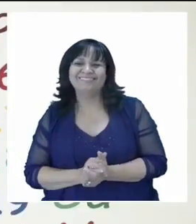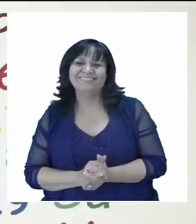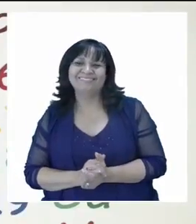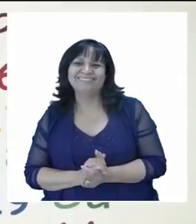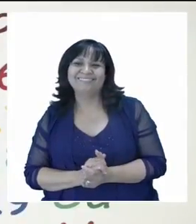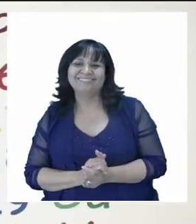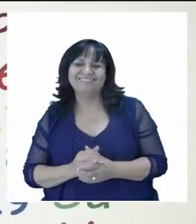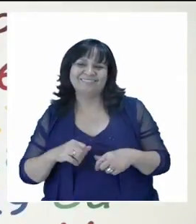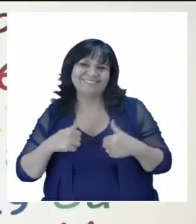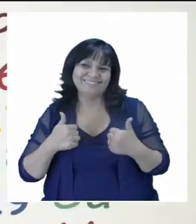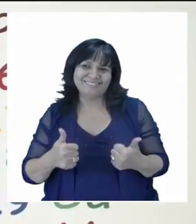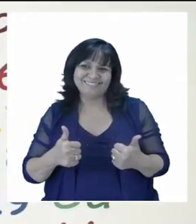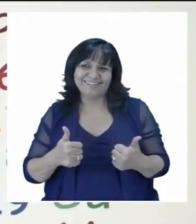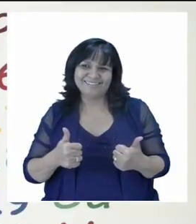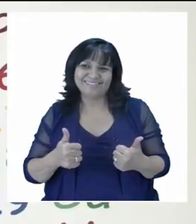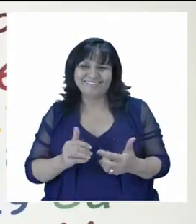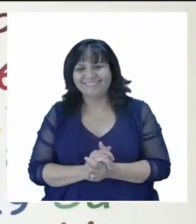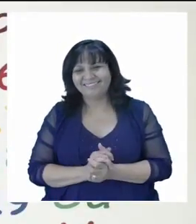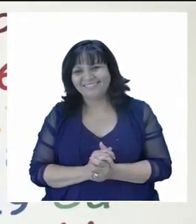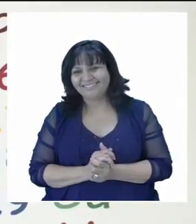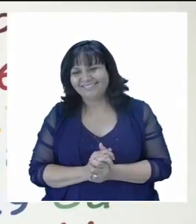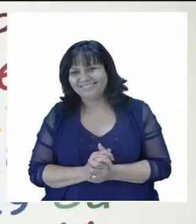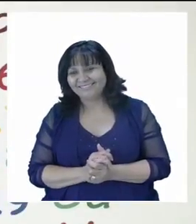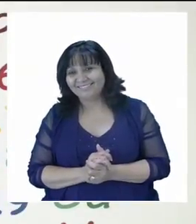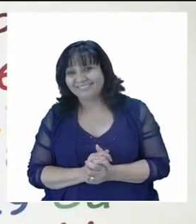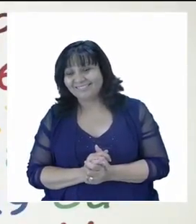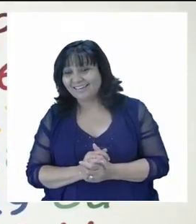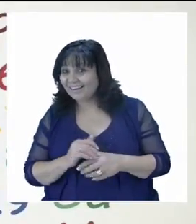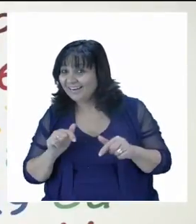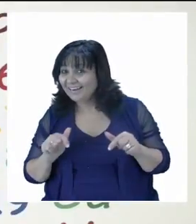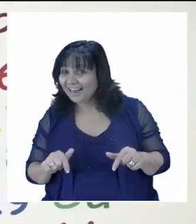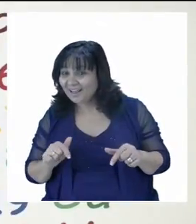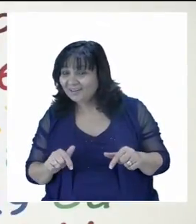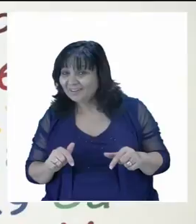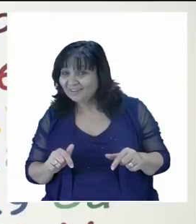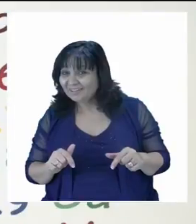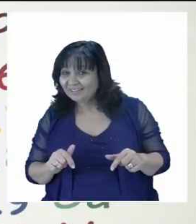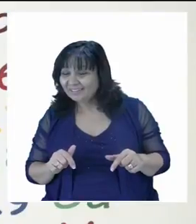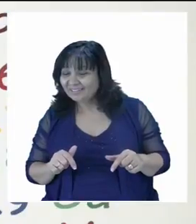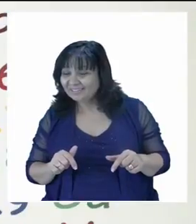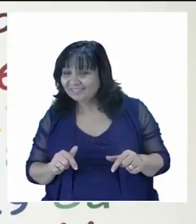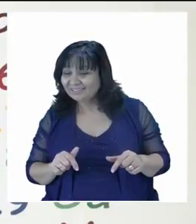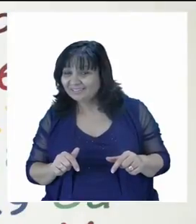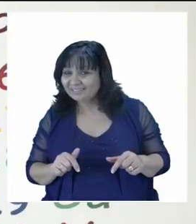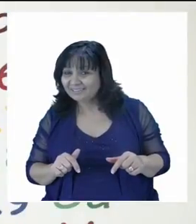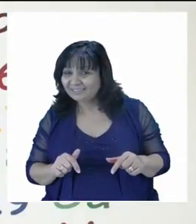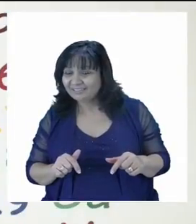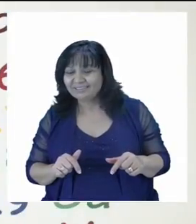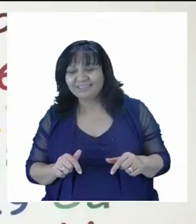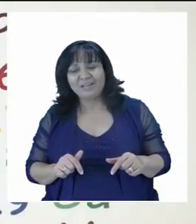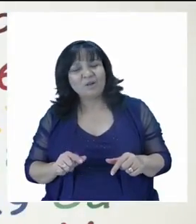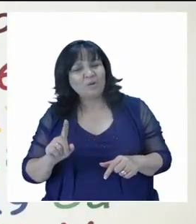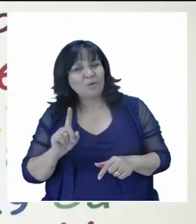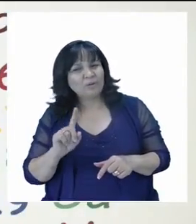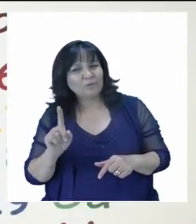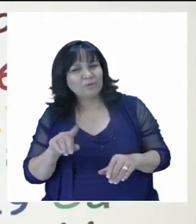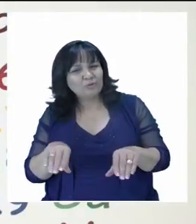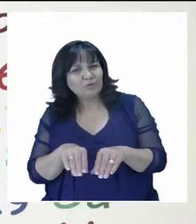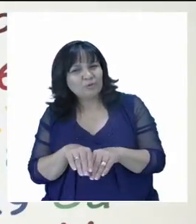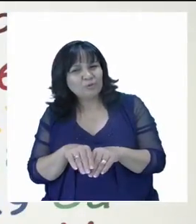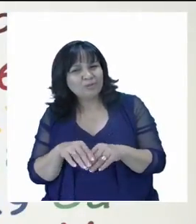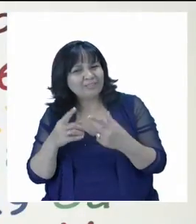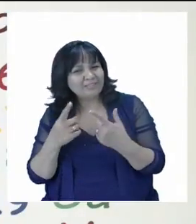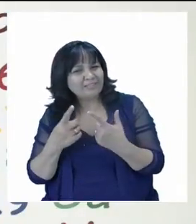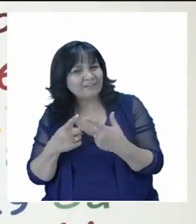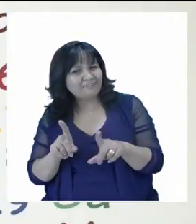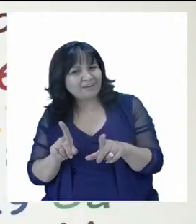Well done, everyone. Now, we are going to pretend to do a different action. We are going to pretend